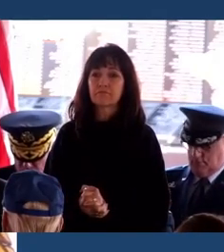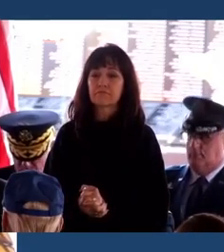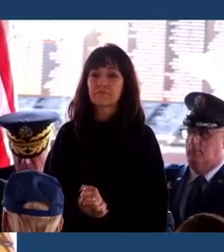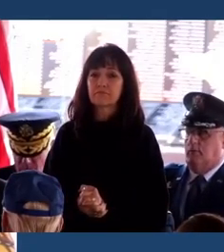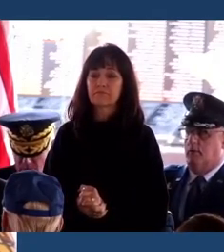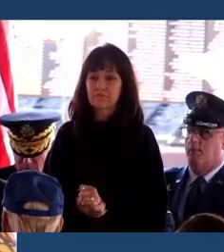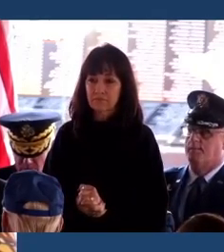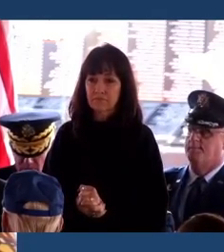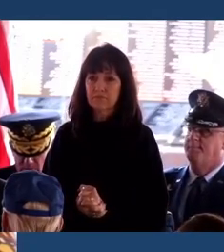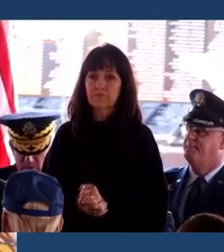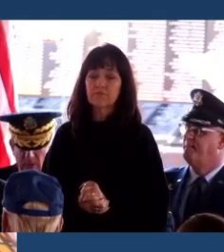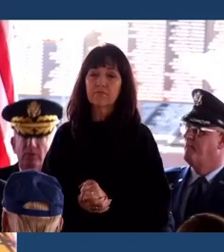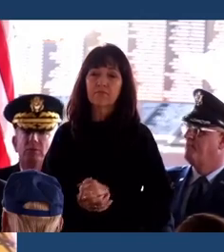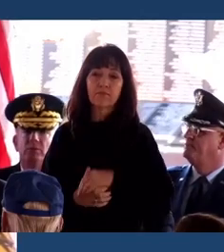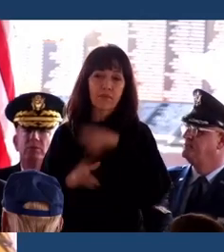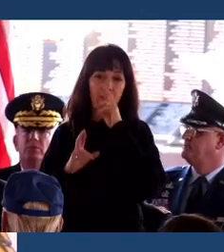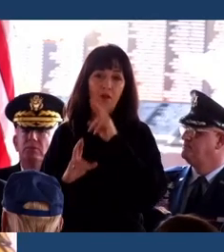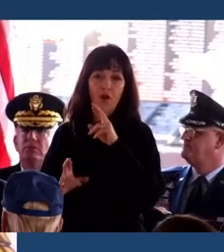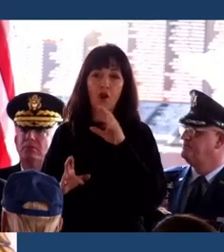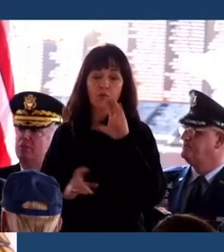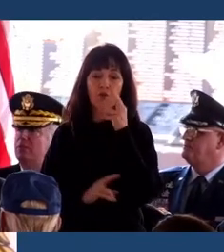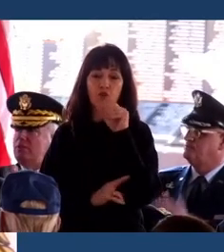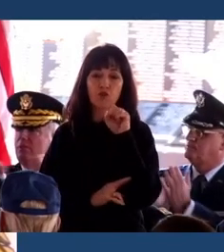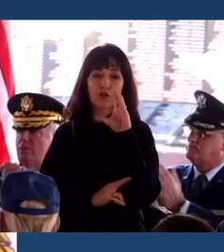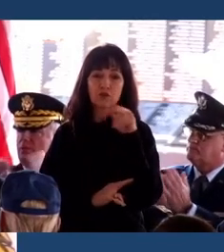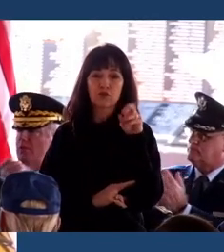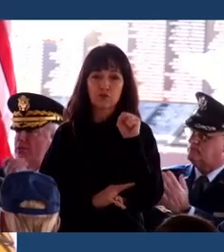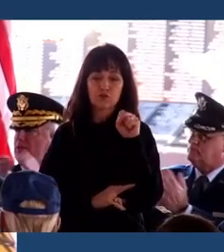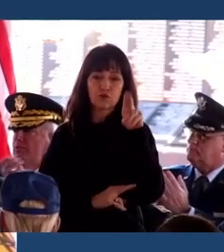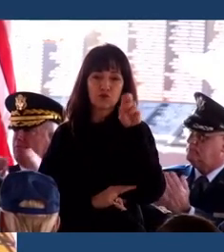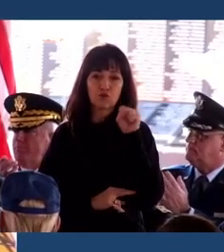The Honorable Chris Coons, U.S. Senator.